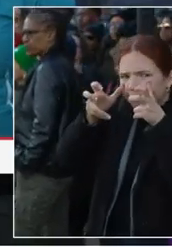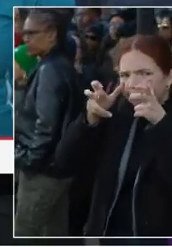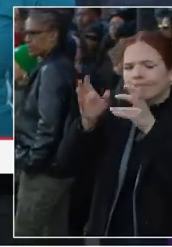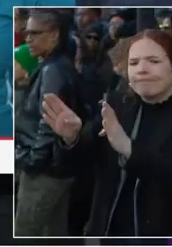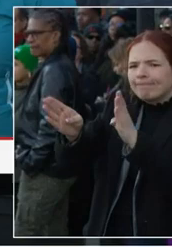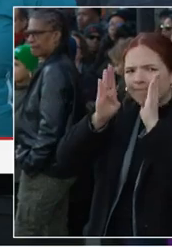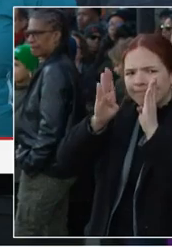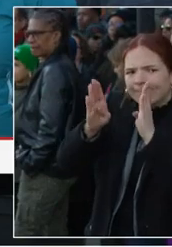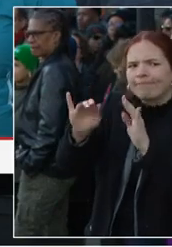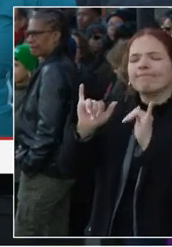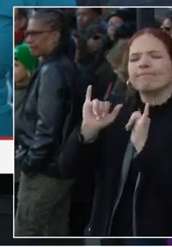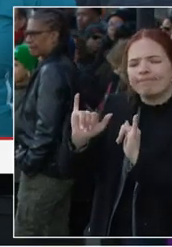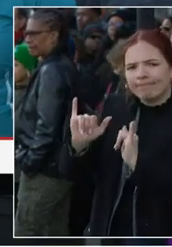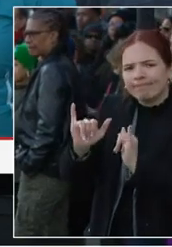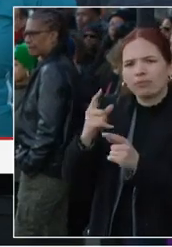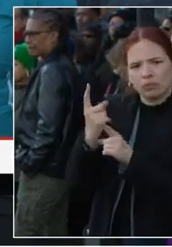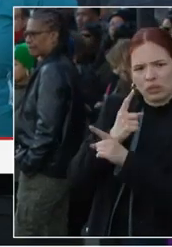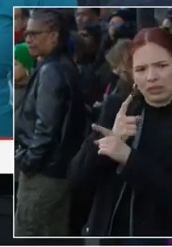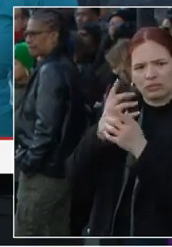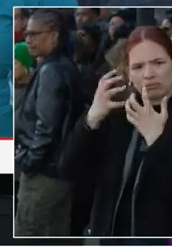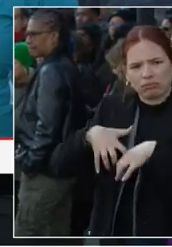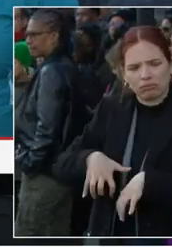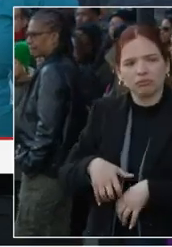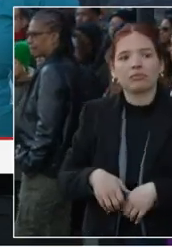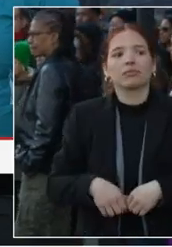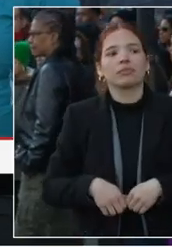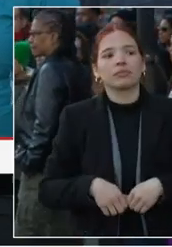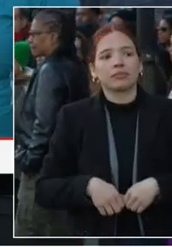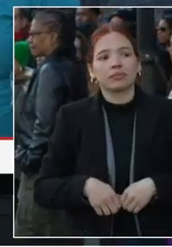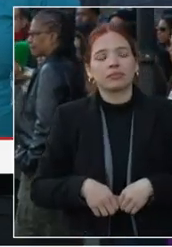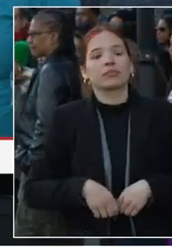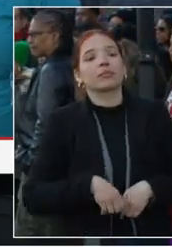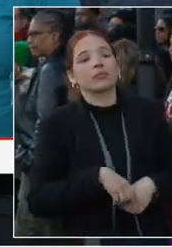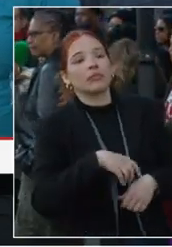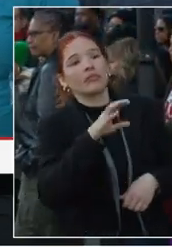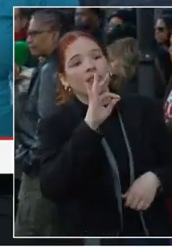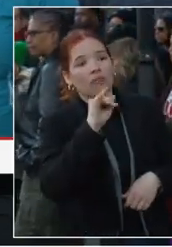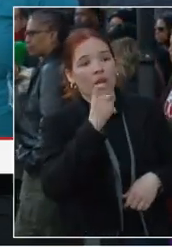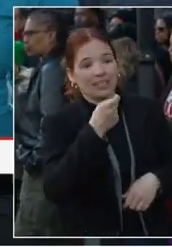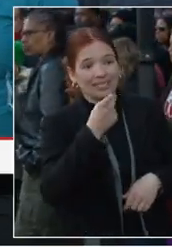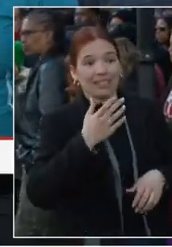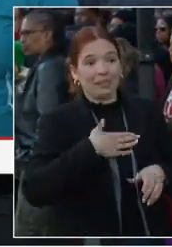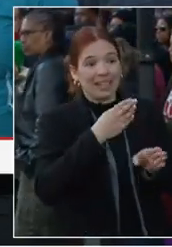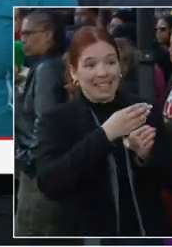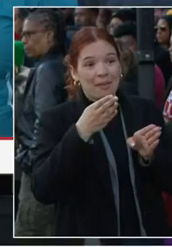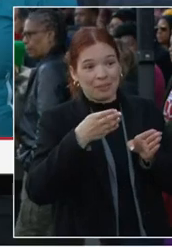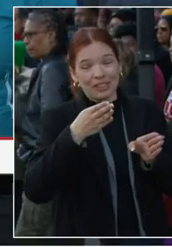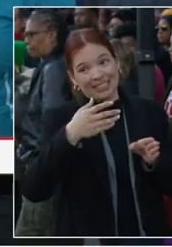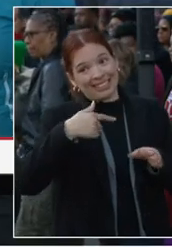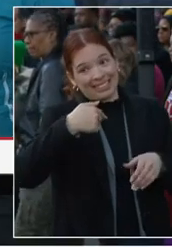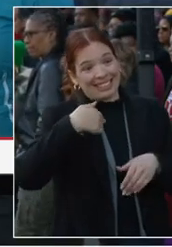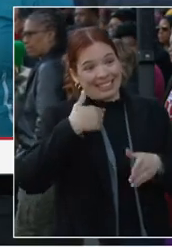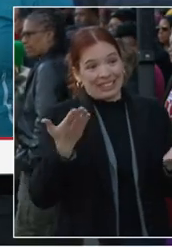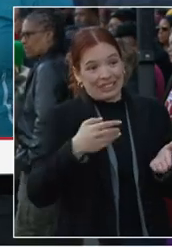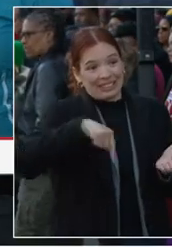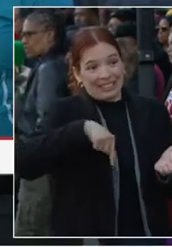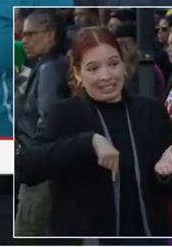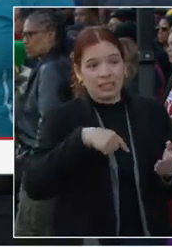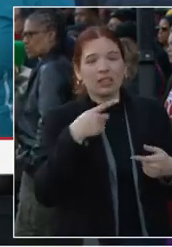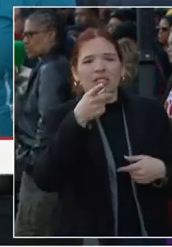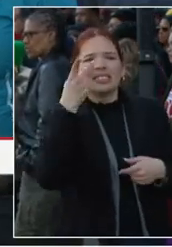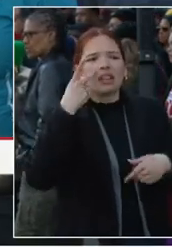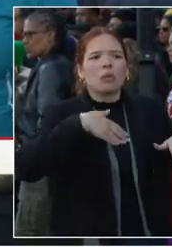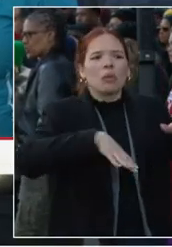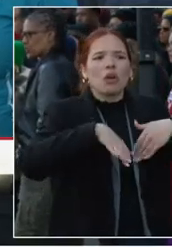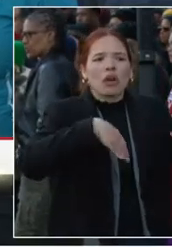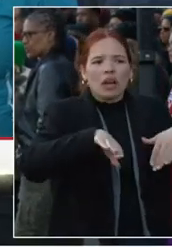Press, yes. Hi, Adrienne DiPiazza with Fox 5. This is actually my neighborhood. When you walk around the neighborhood, there's strollers on almost